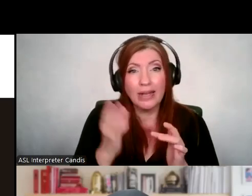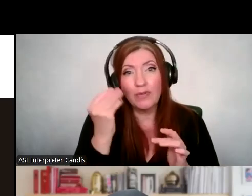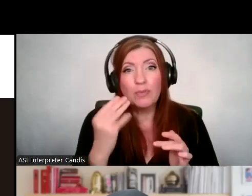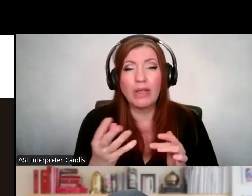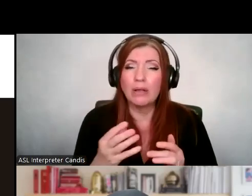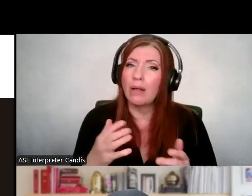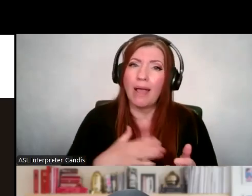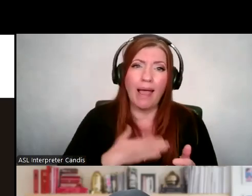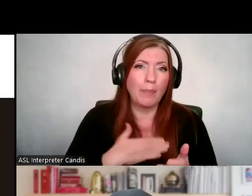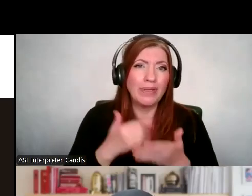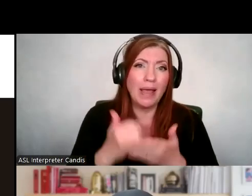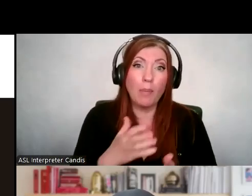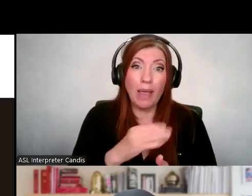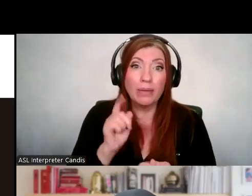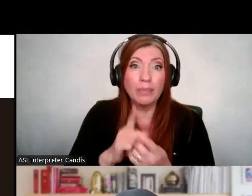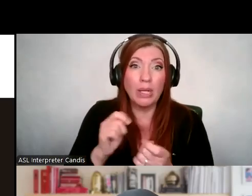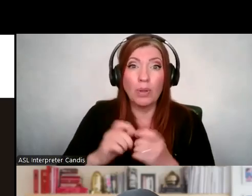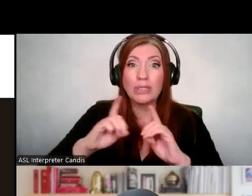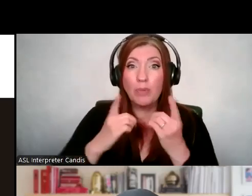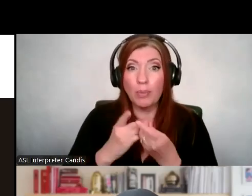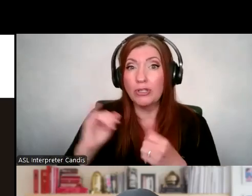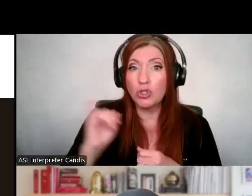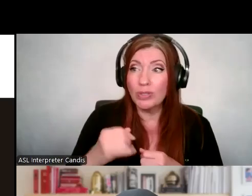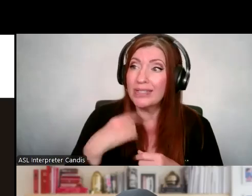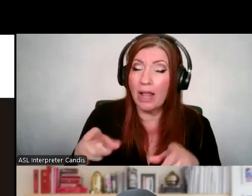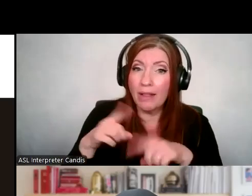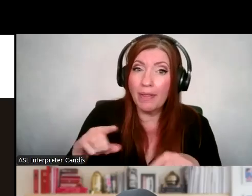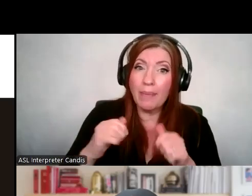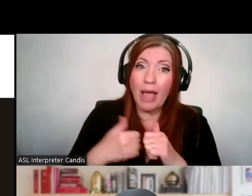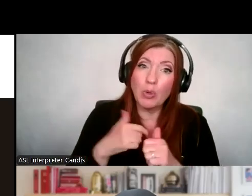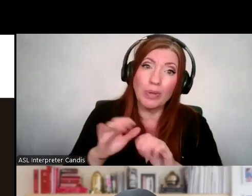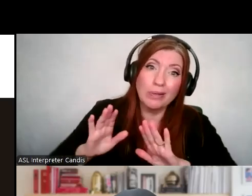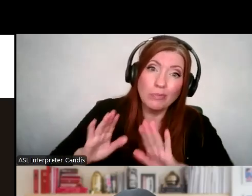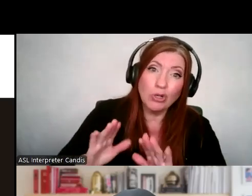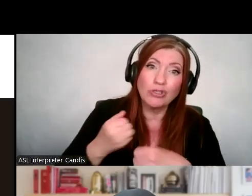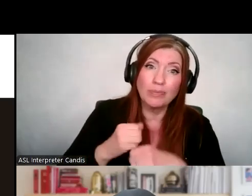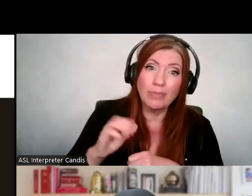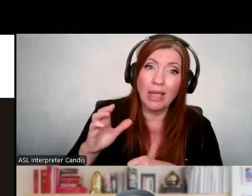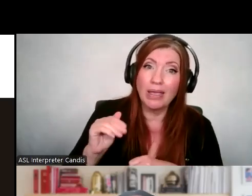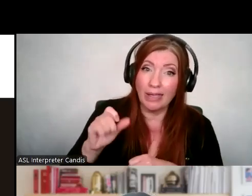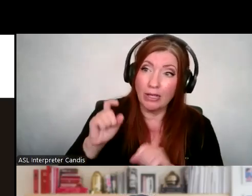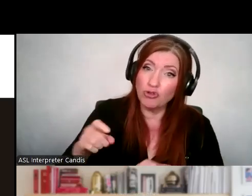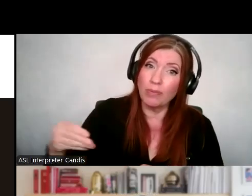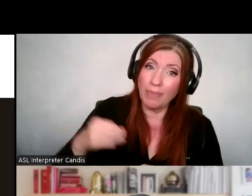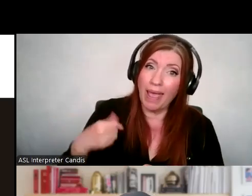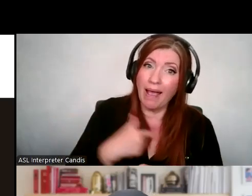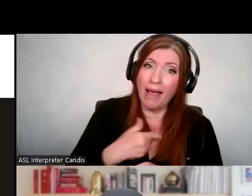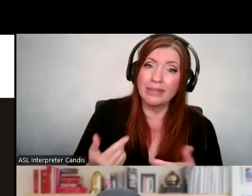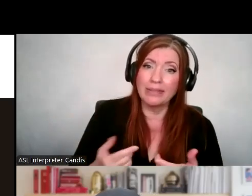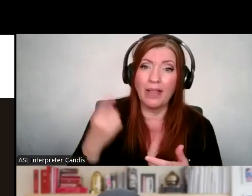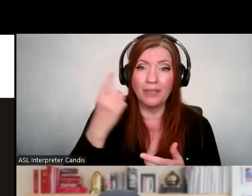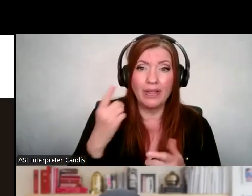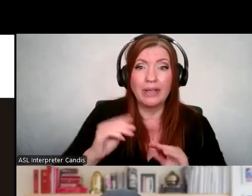meeting with Department of Insurance to help them get a jump start on how do we push, how do we make a case that these should be paid. And I think it's clear